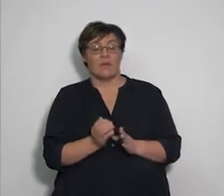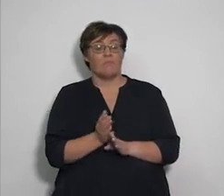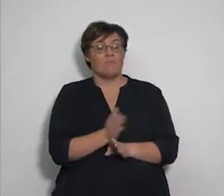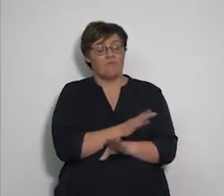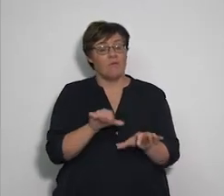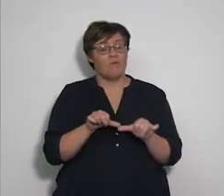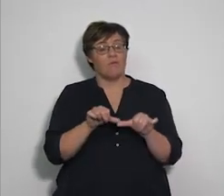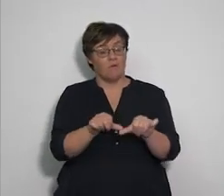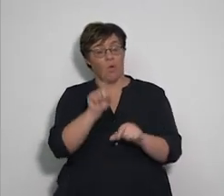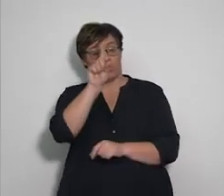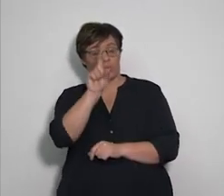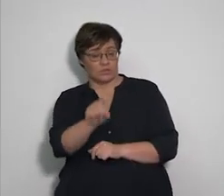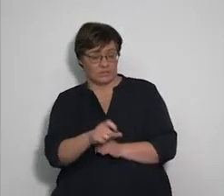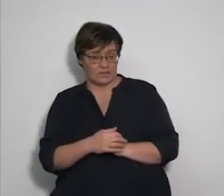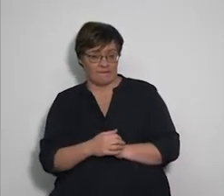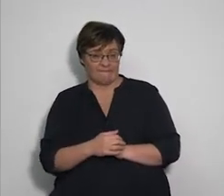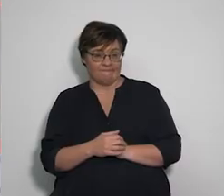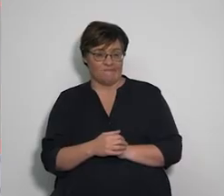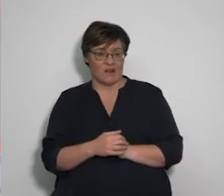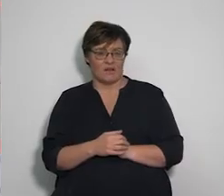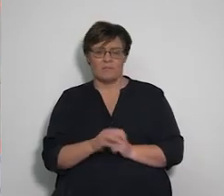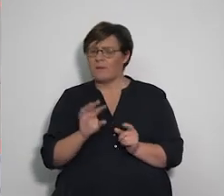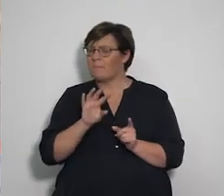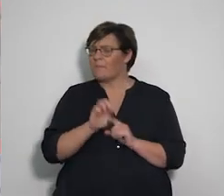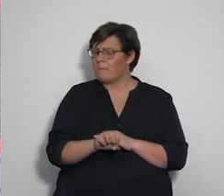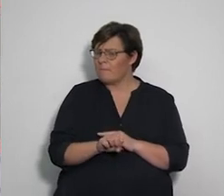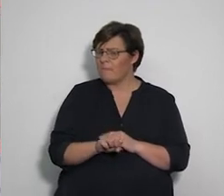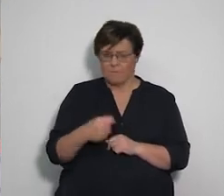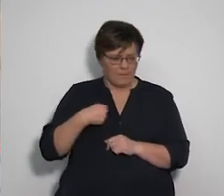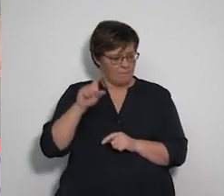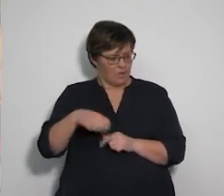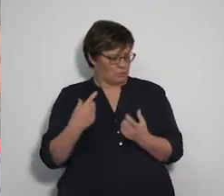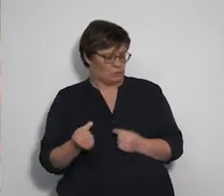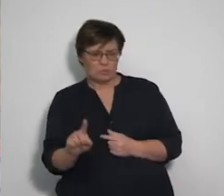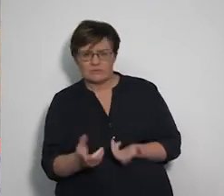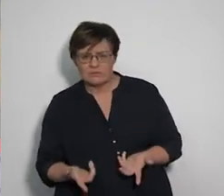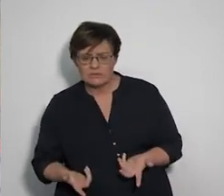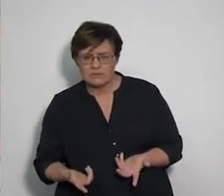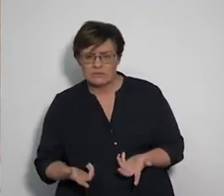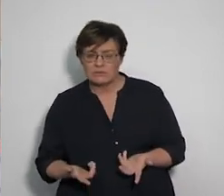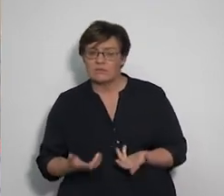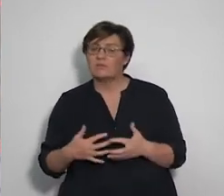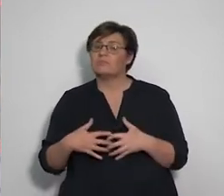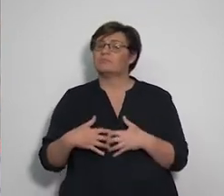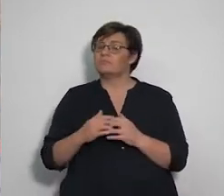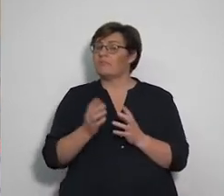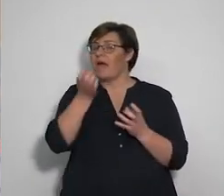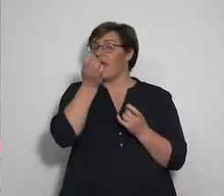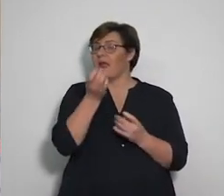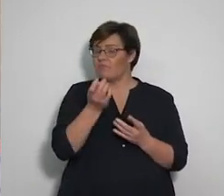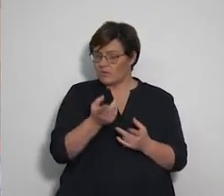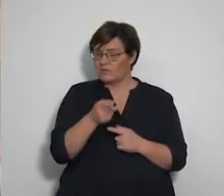before you move on to the questions and find out what it is you have to do, make